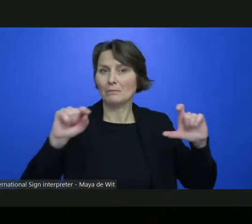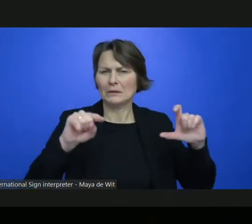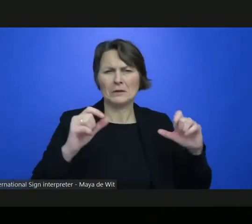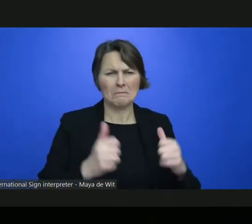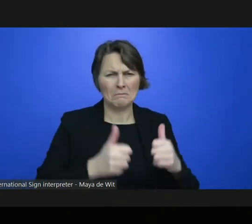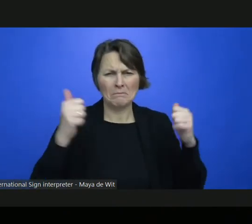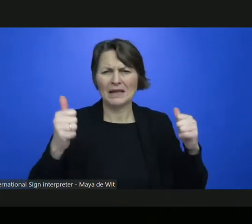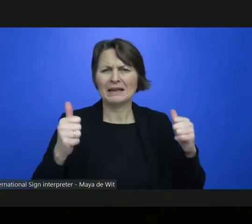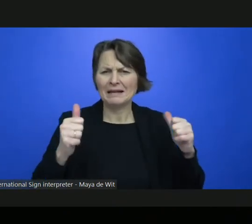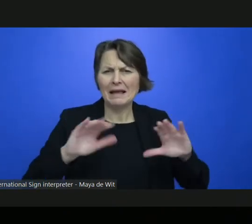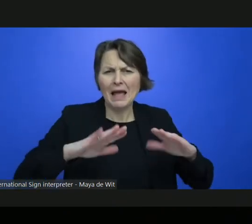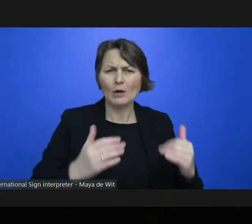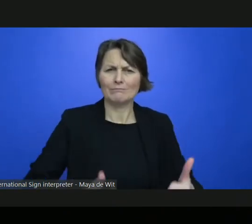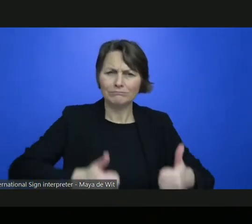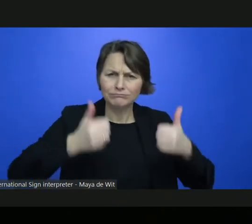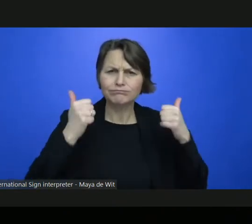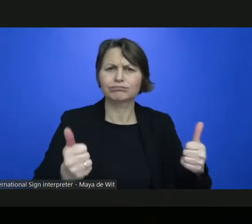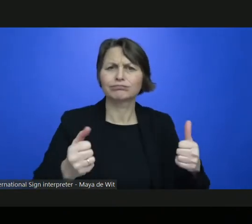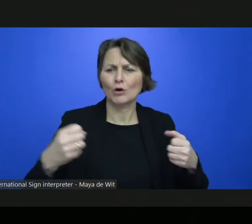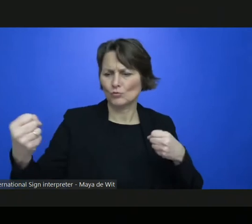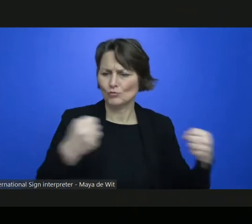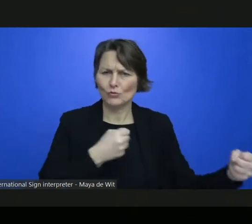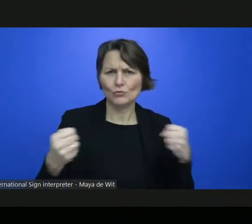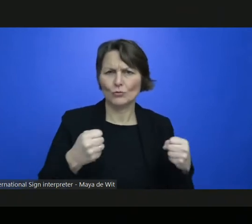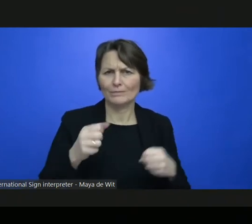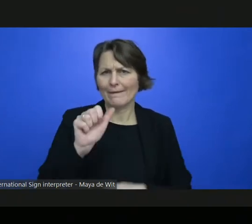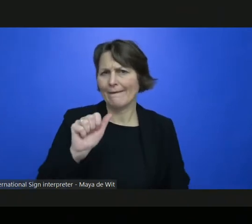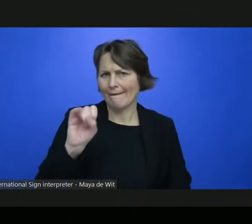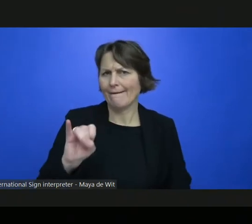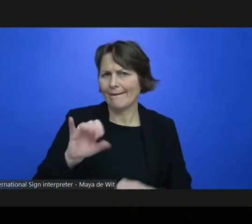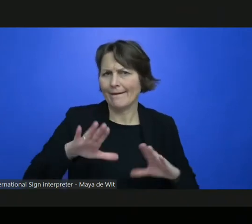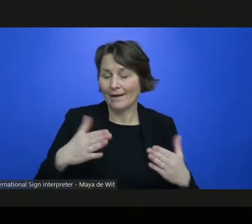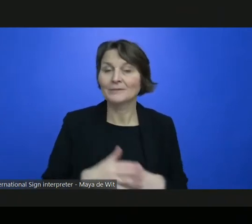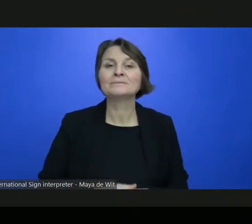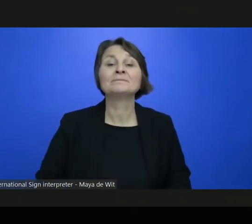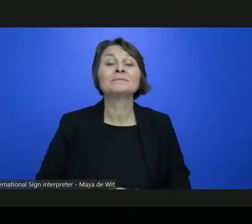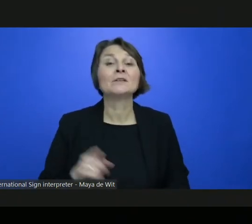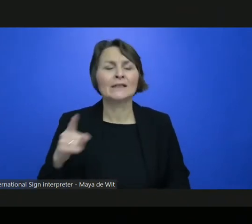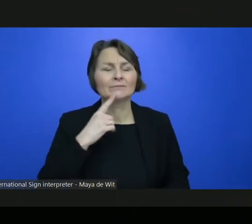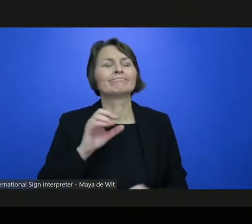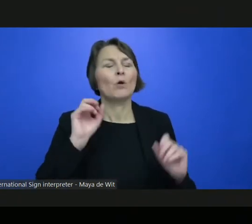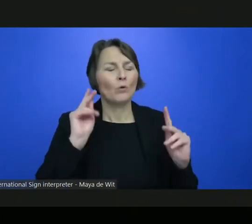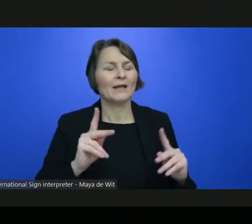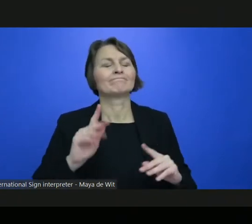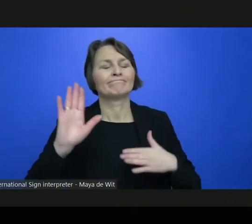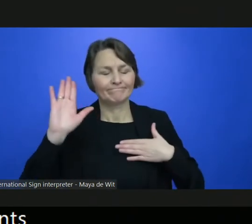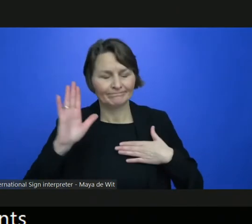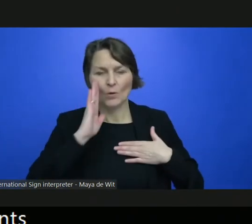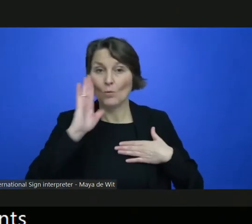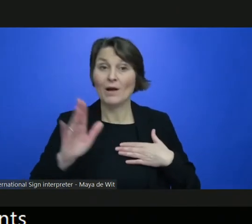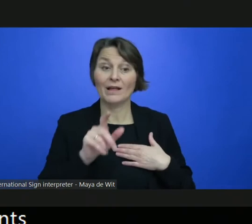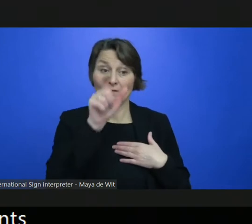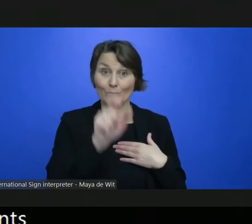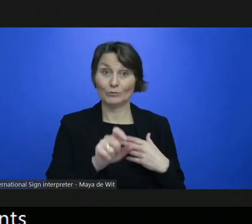assessments, have announced that they will no longer analyze a candidate's facial expressions in video interviews following an independent